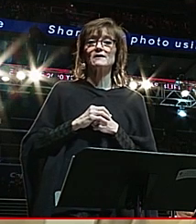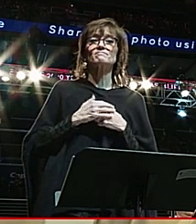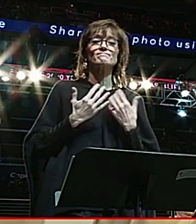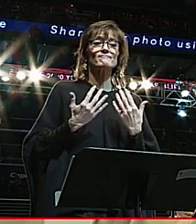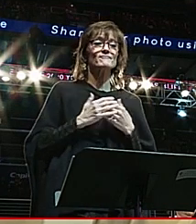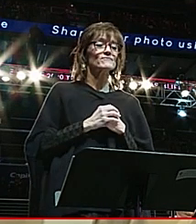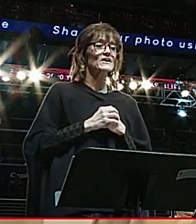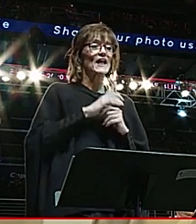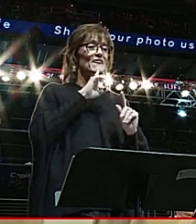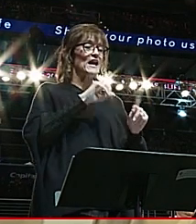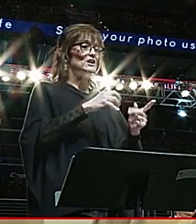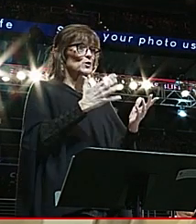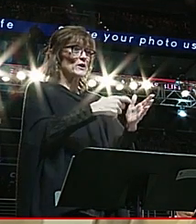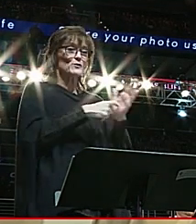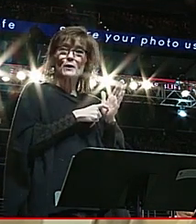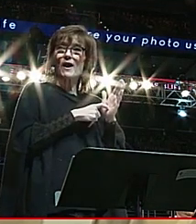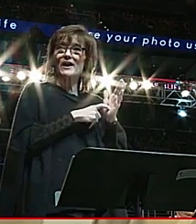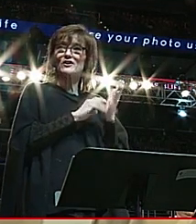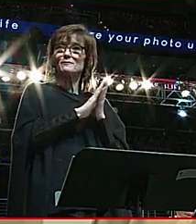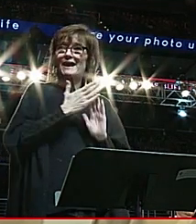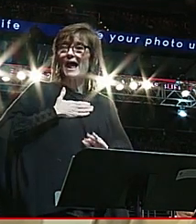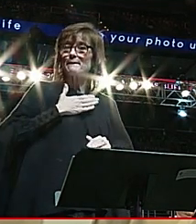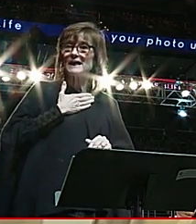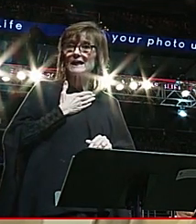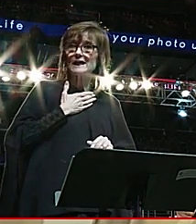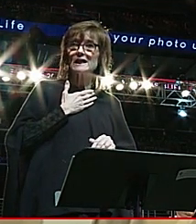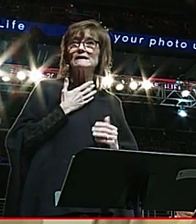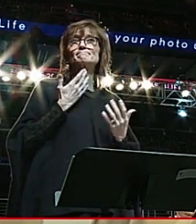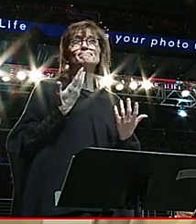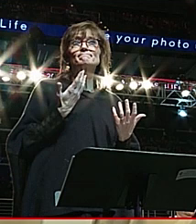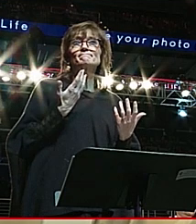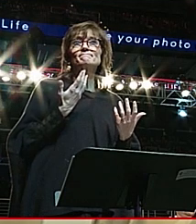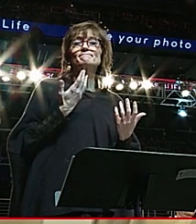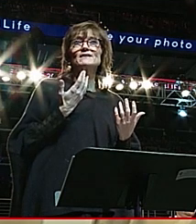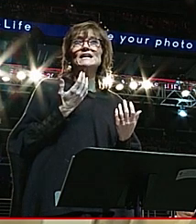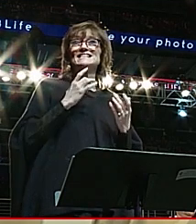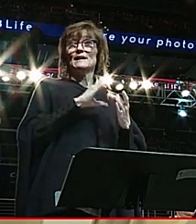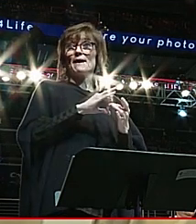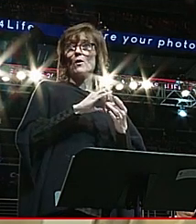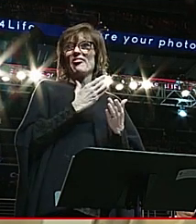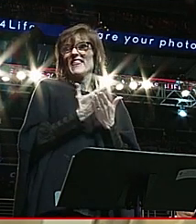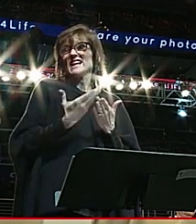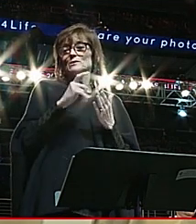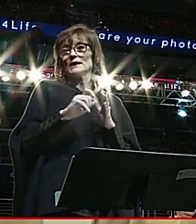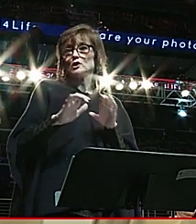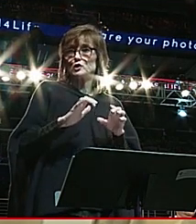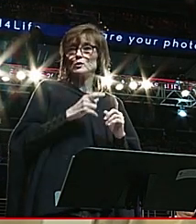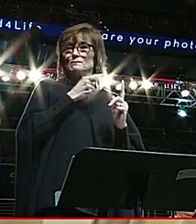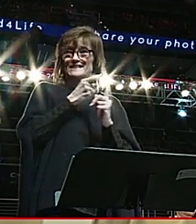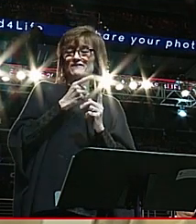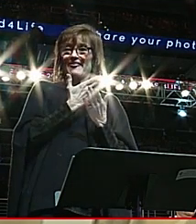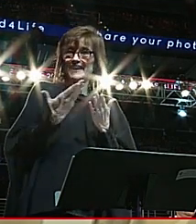the answer to what it takes to be happy, it's not so much about things we should do, something we should do,